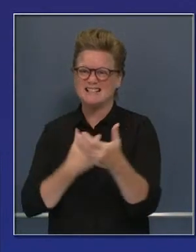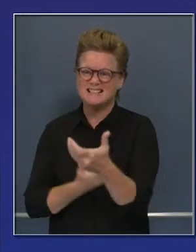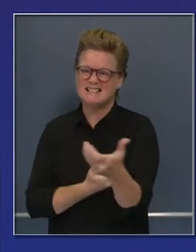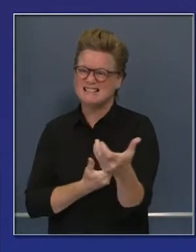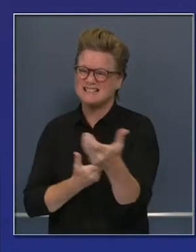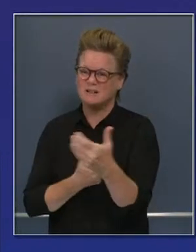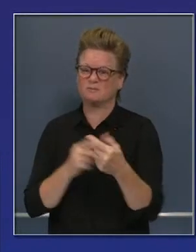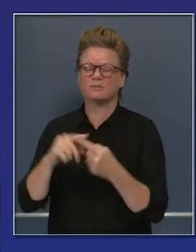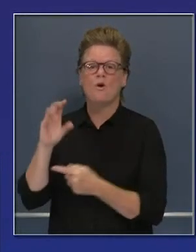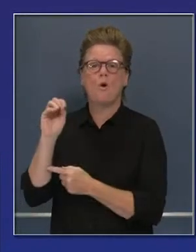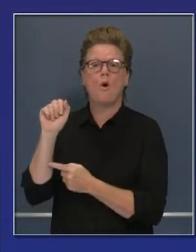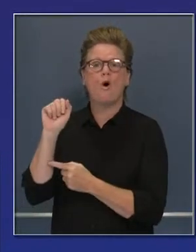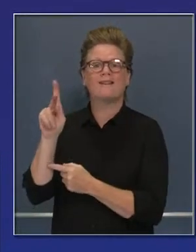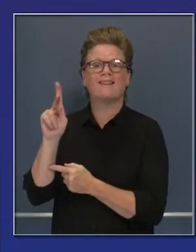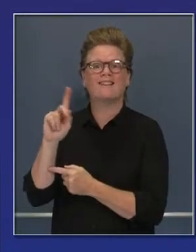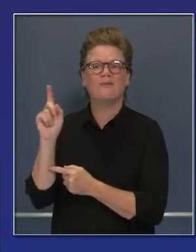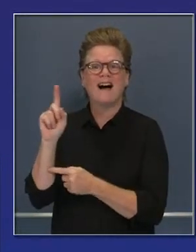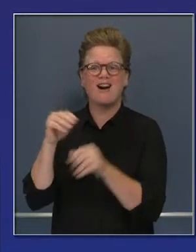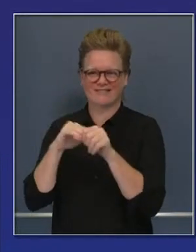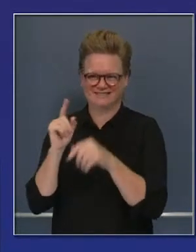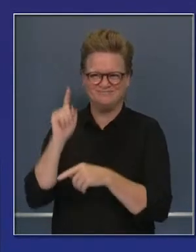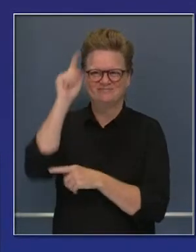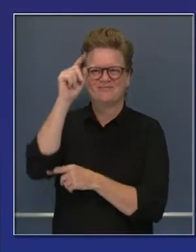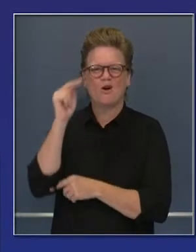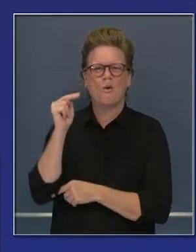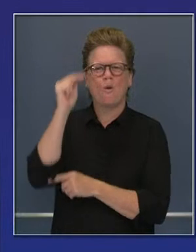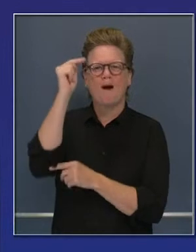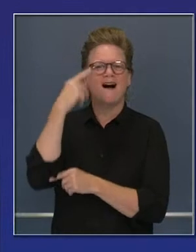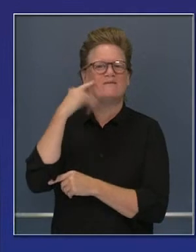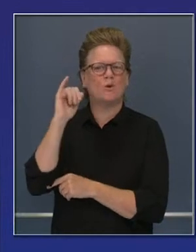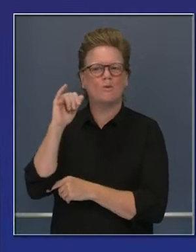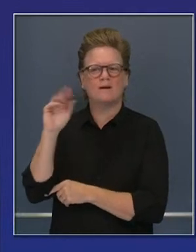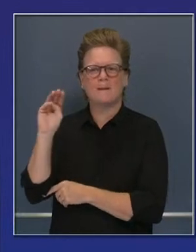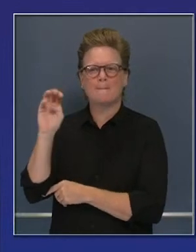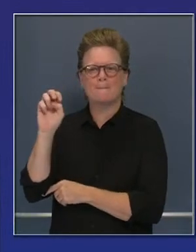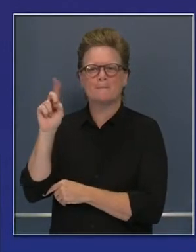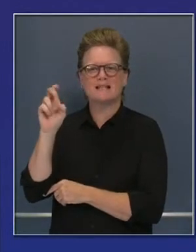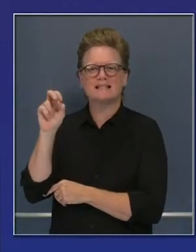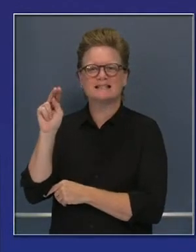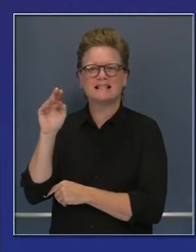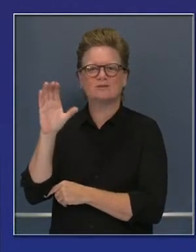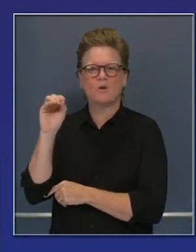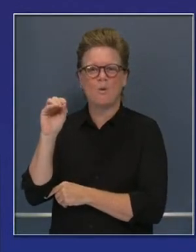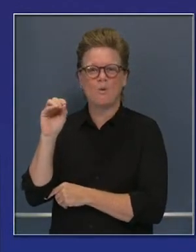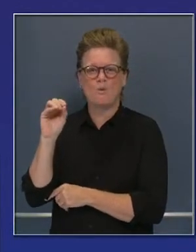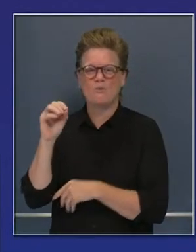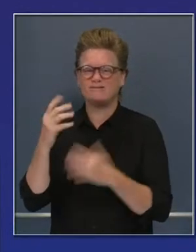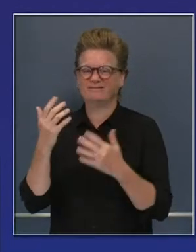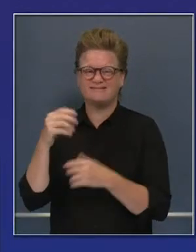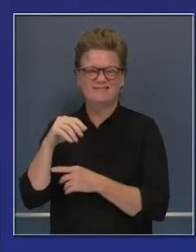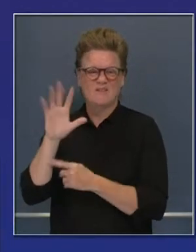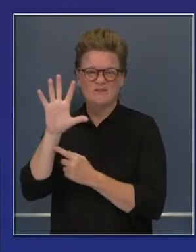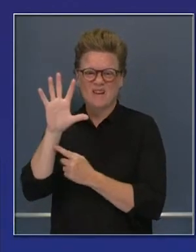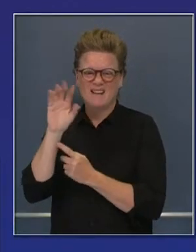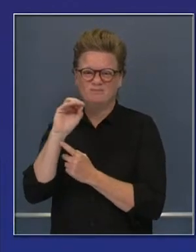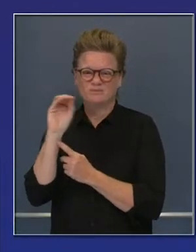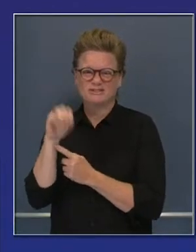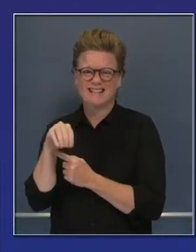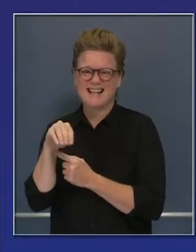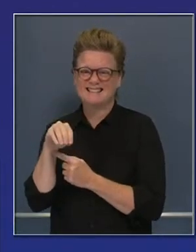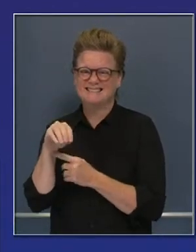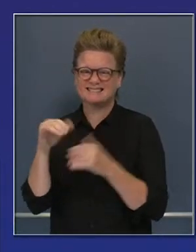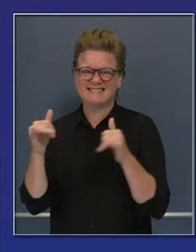around Mendocino, north of Hillsburg, 5% containment, a little less than 1,000 acres. The reason I highlight these